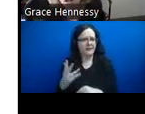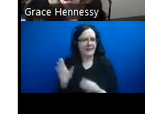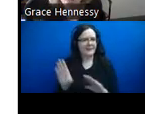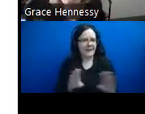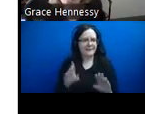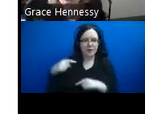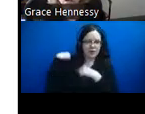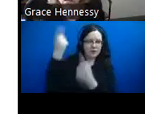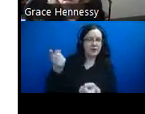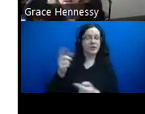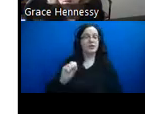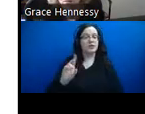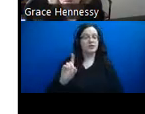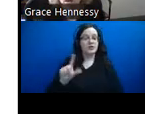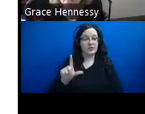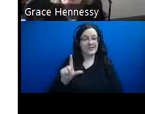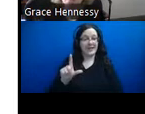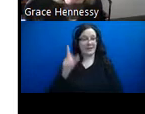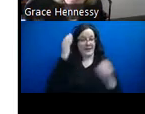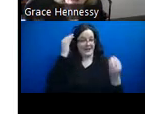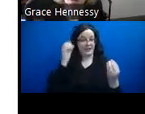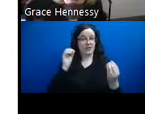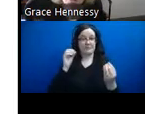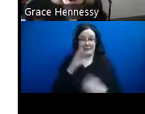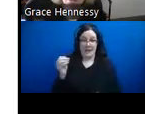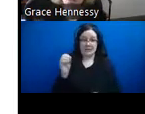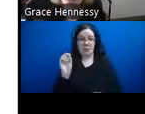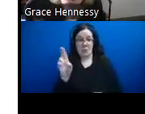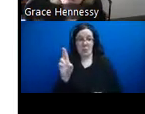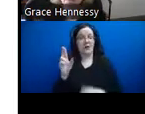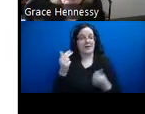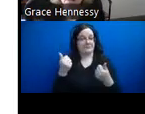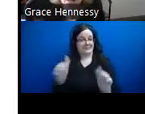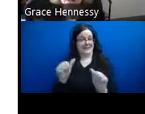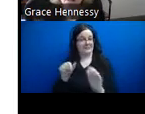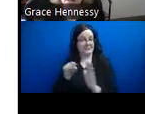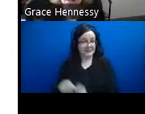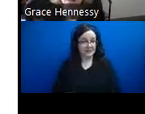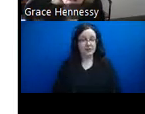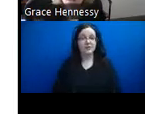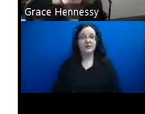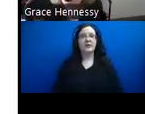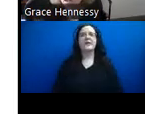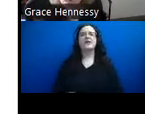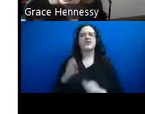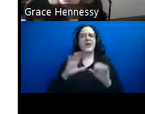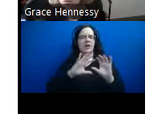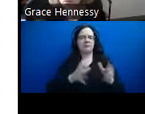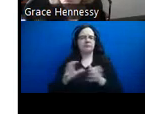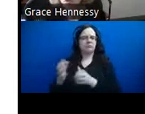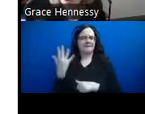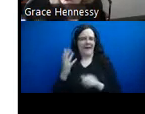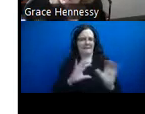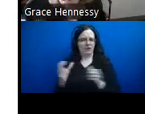ideation, and or suicide attempts. They broke them down into 5 groups of lifetime gambling severity. So there was the non-gambling